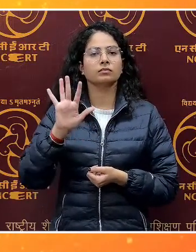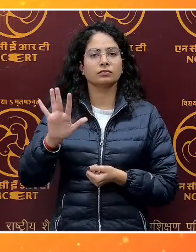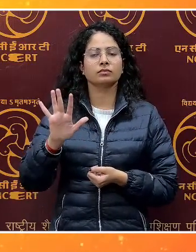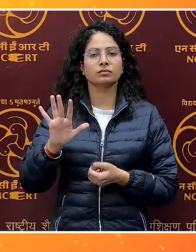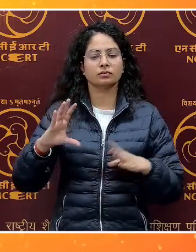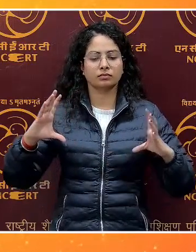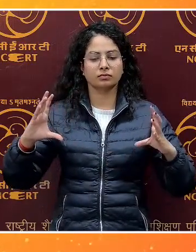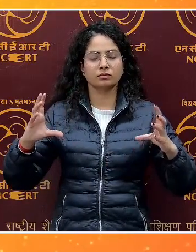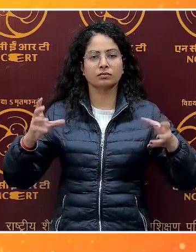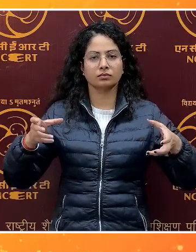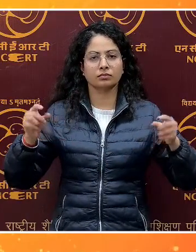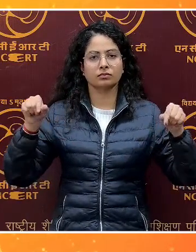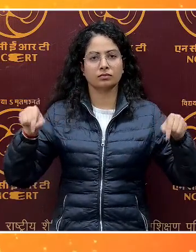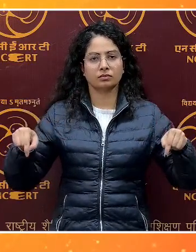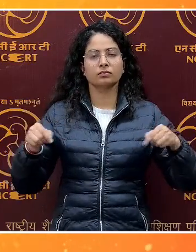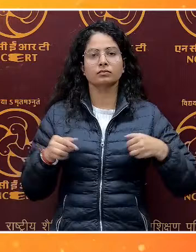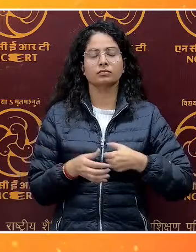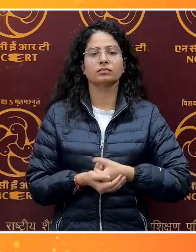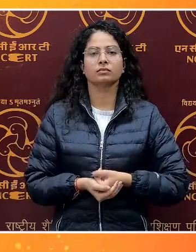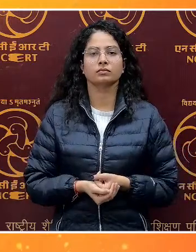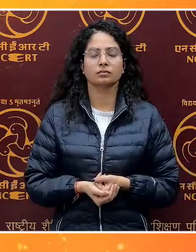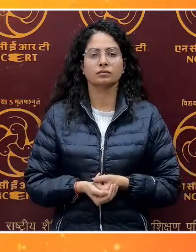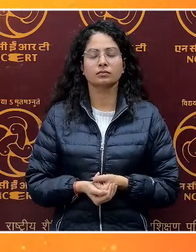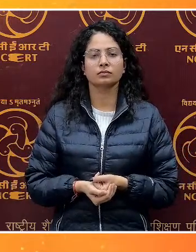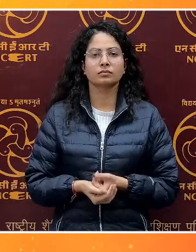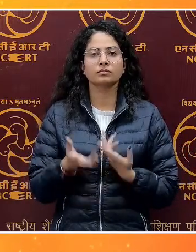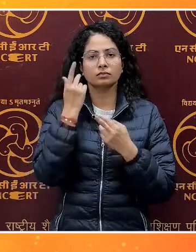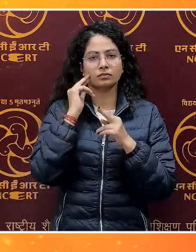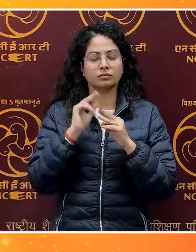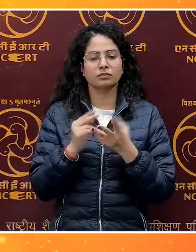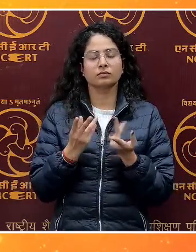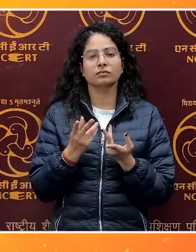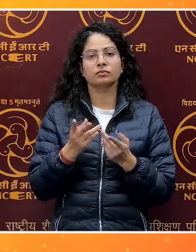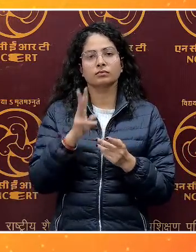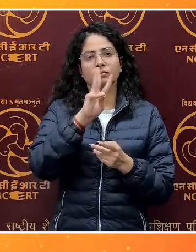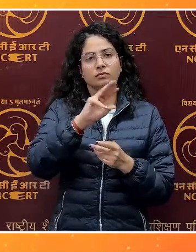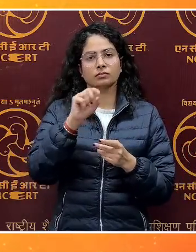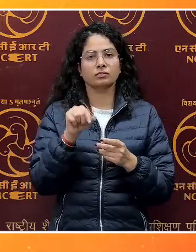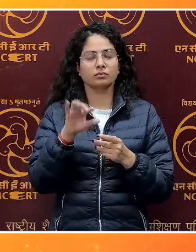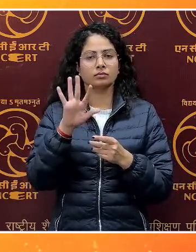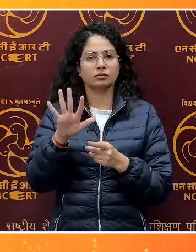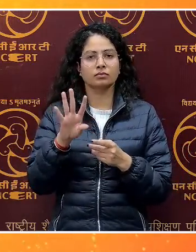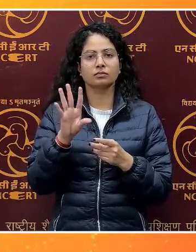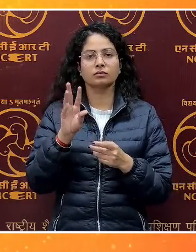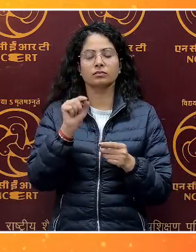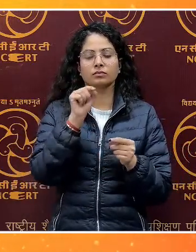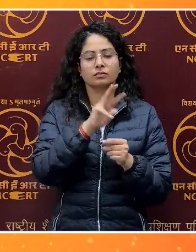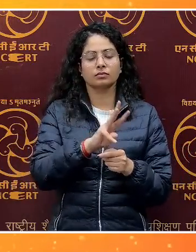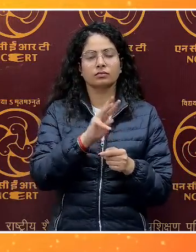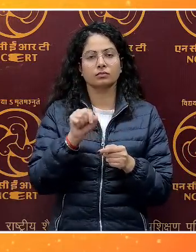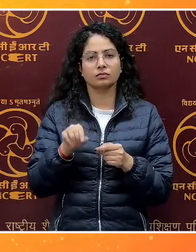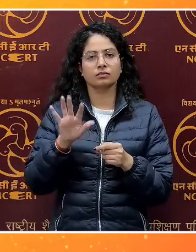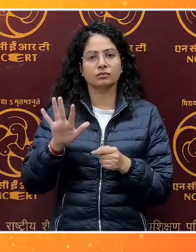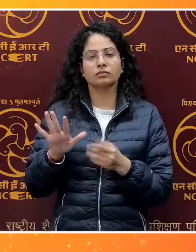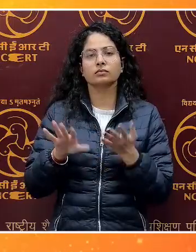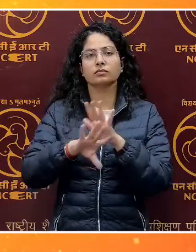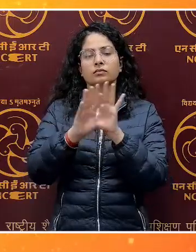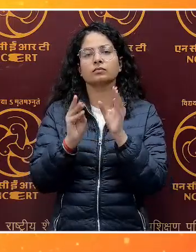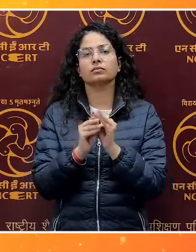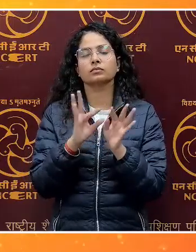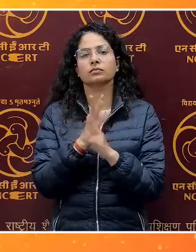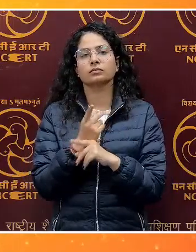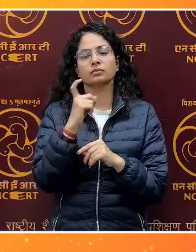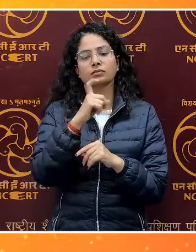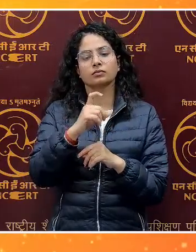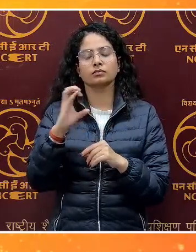corresponding radii of hemispherical ends. So if I add 3.5 and 3.5, I get 7 centimeters. So on